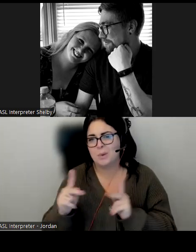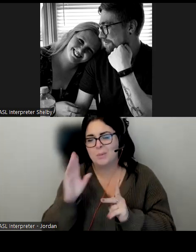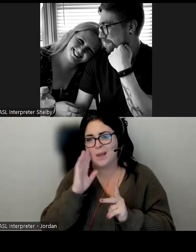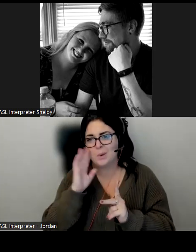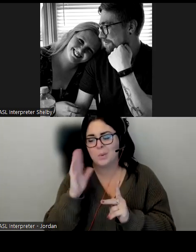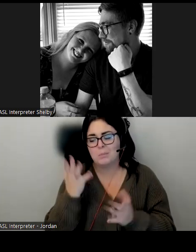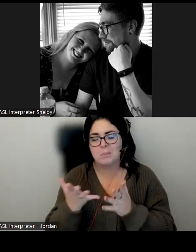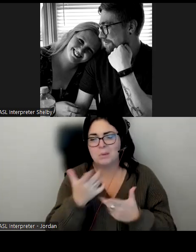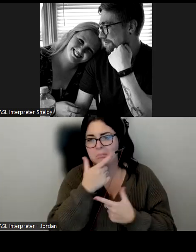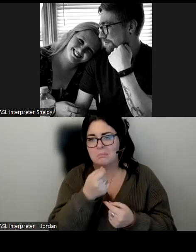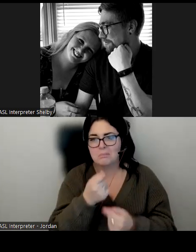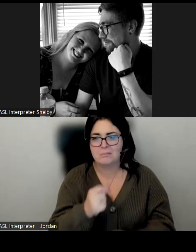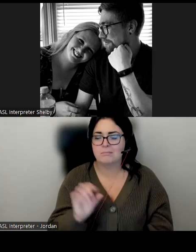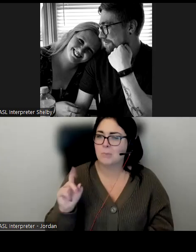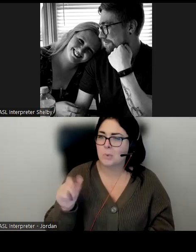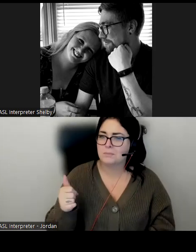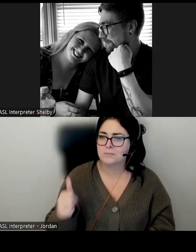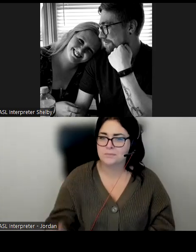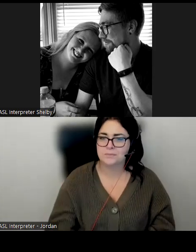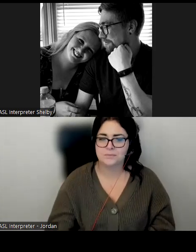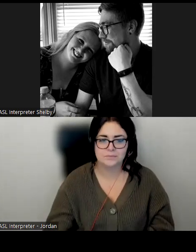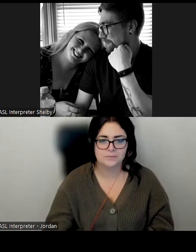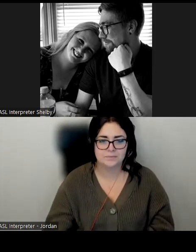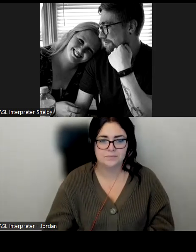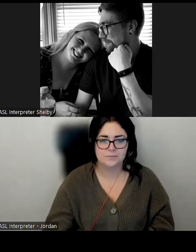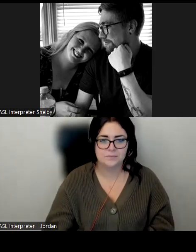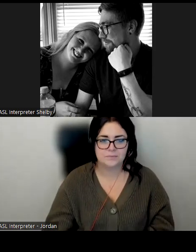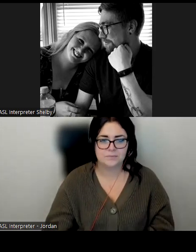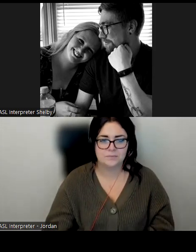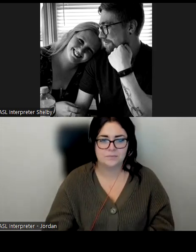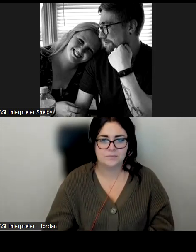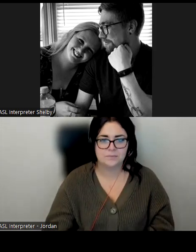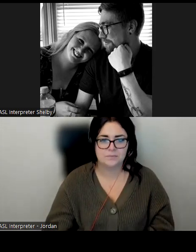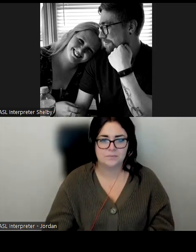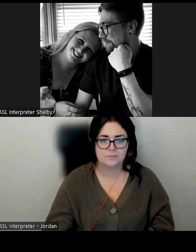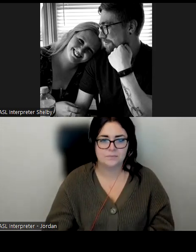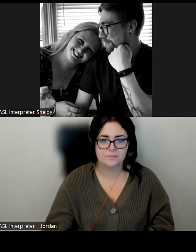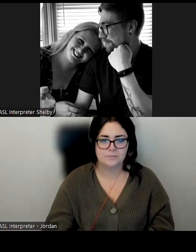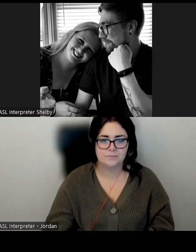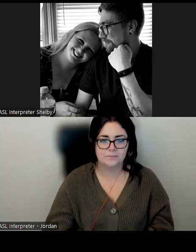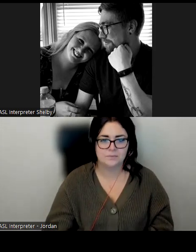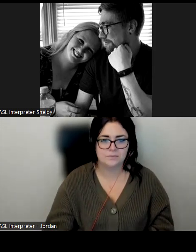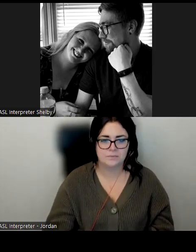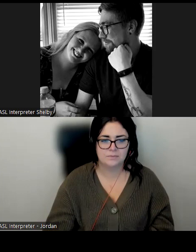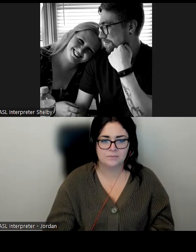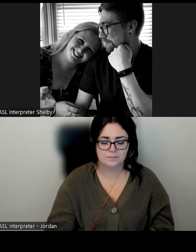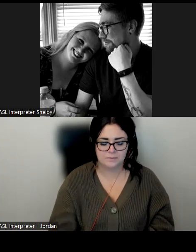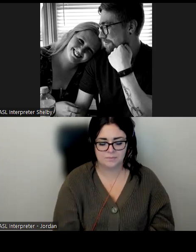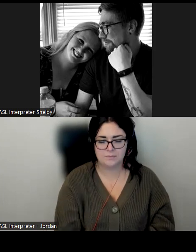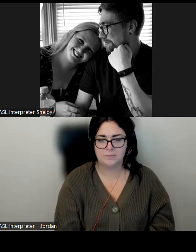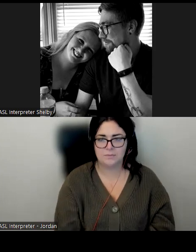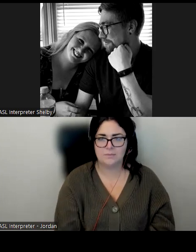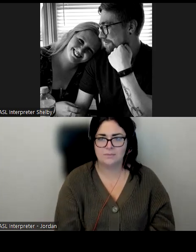may be interested. Okay. And I'll check it out. Okay, thank you. Thank you. Okay. Thank you very much.